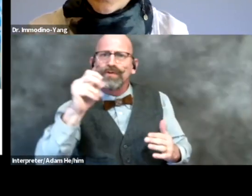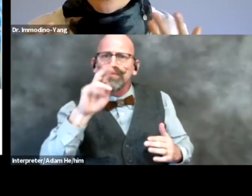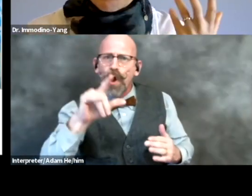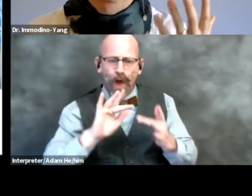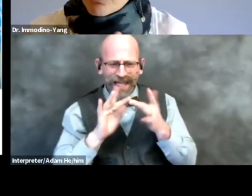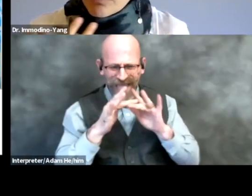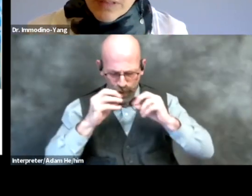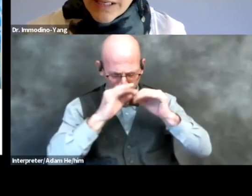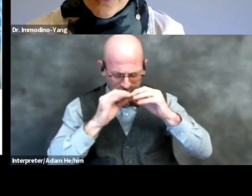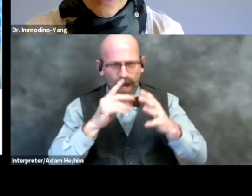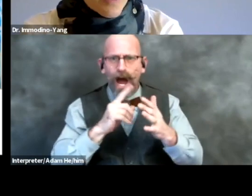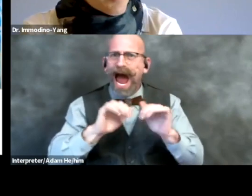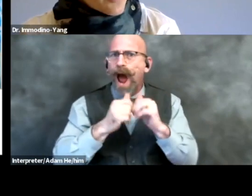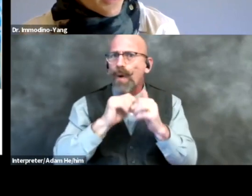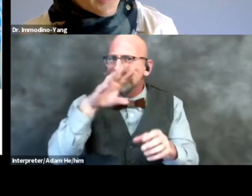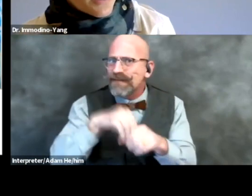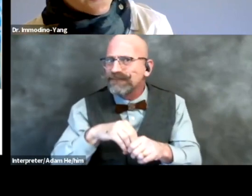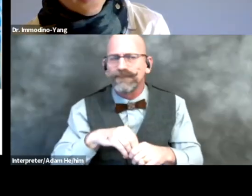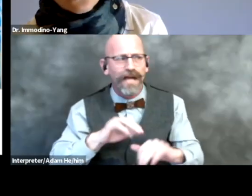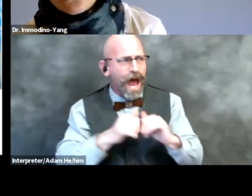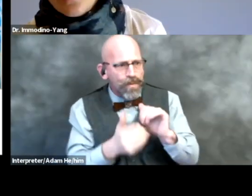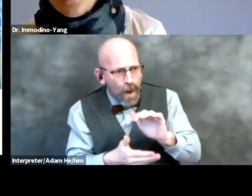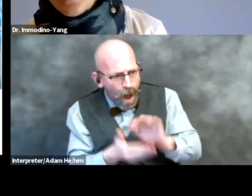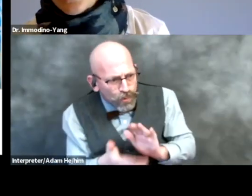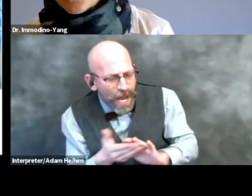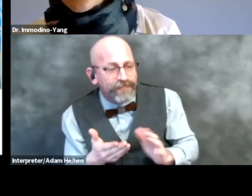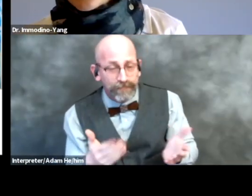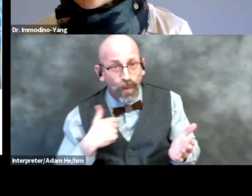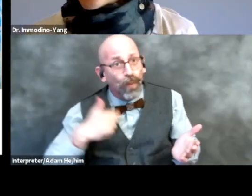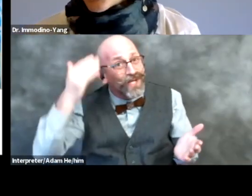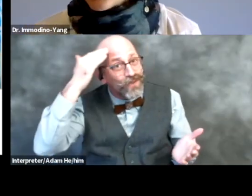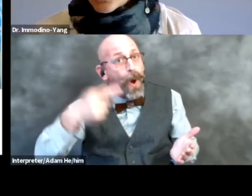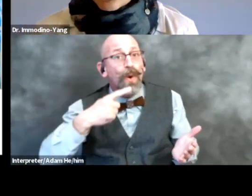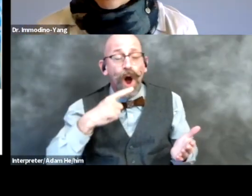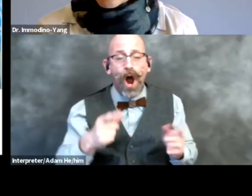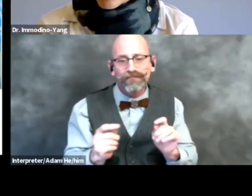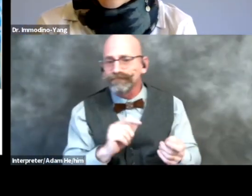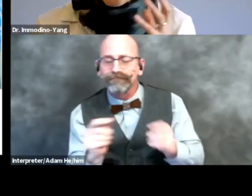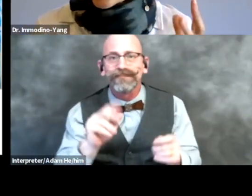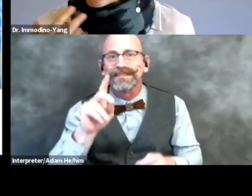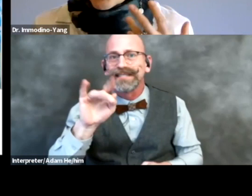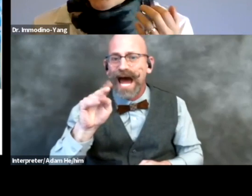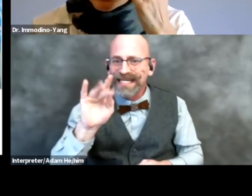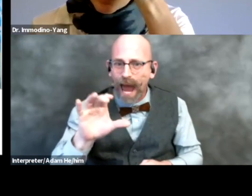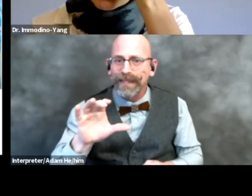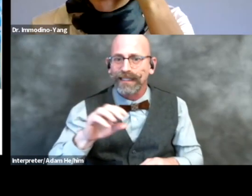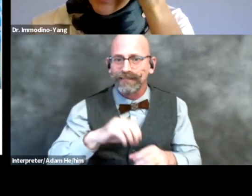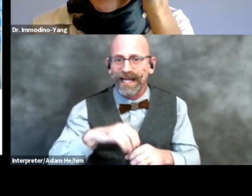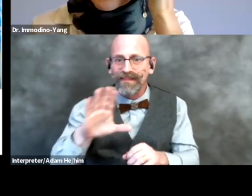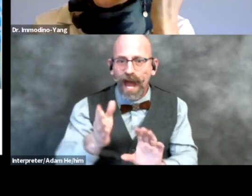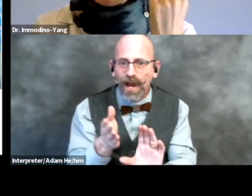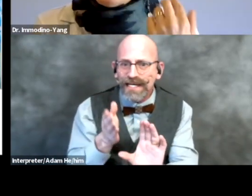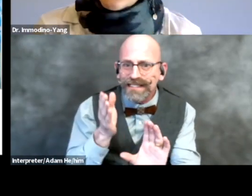operate in dynamic contexts, in psychological, all kinds of different